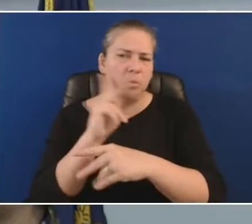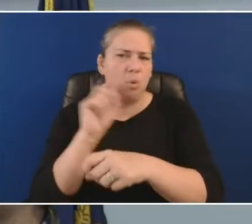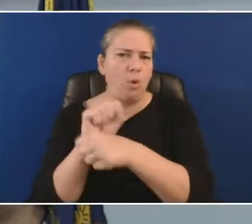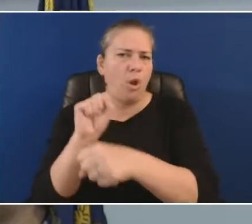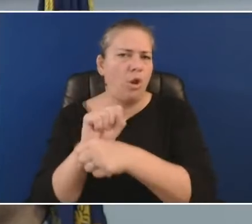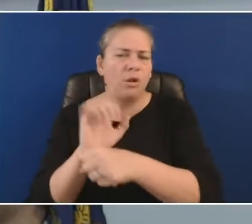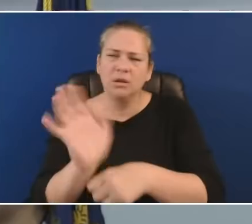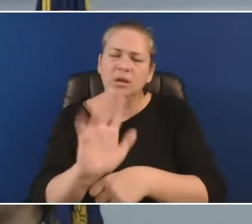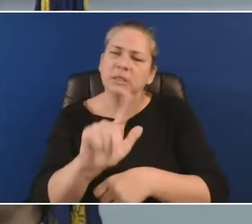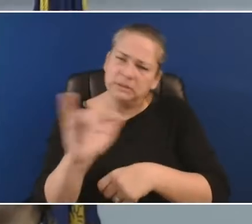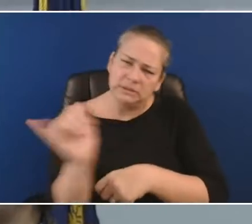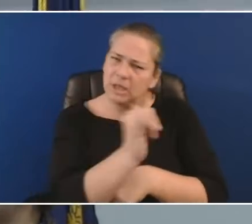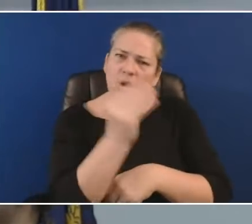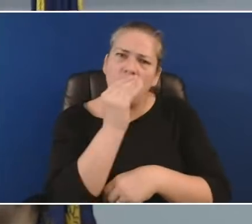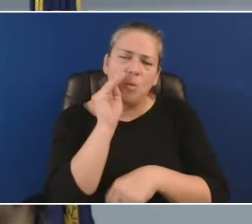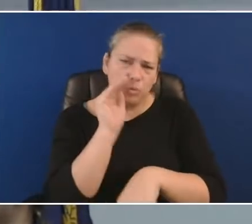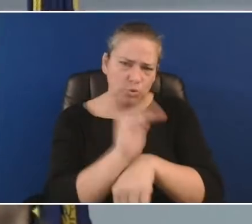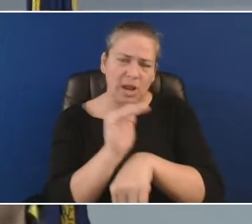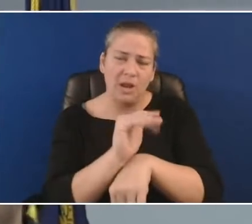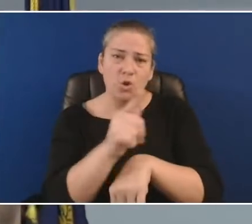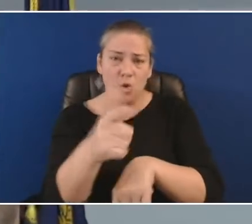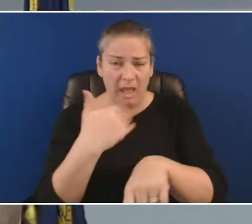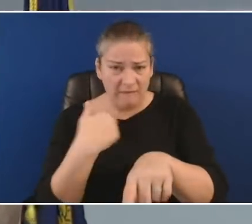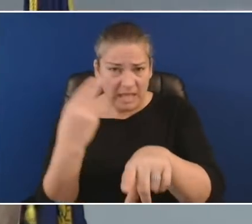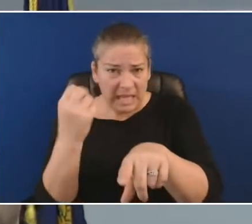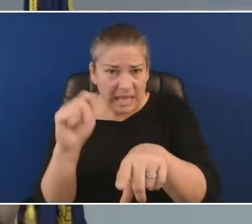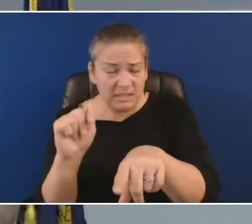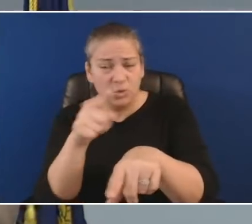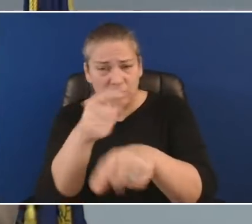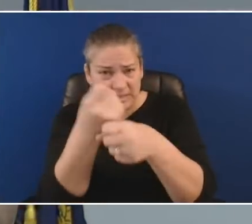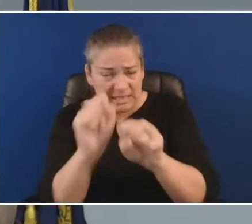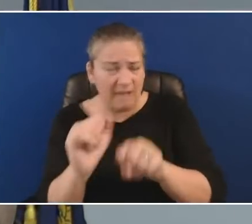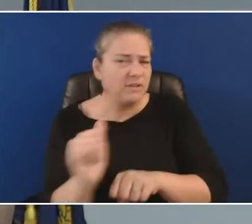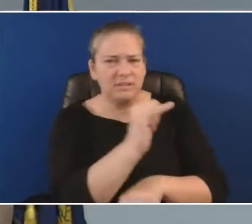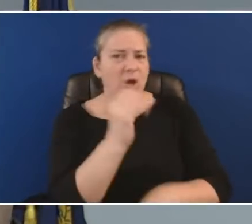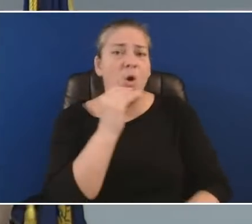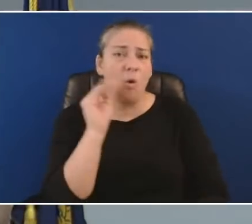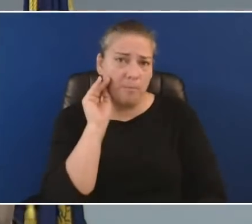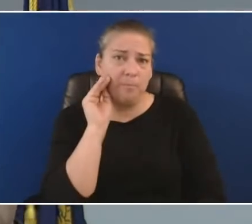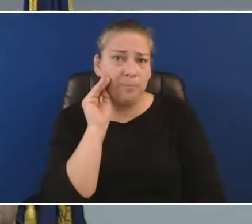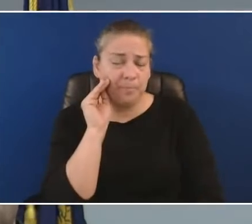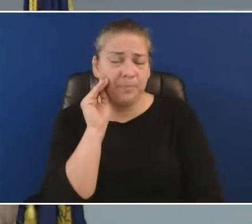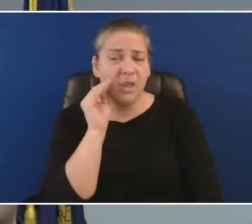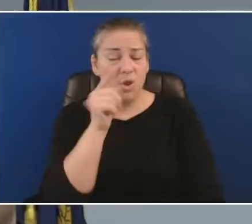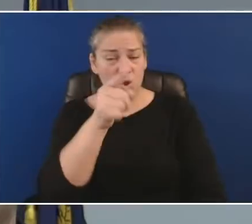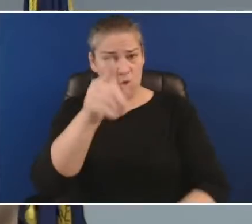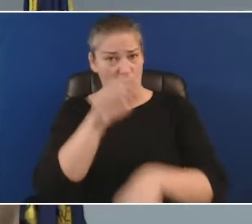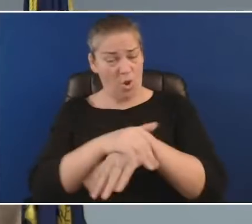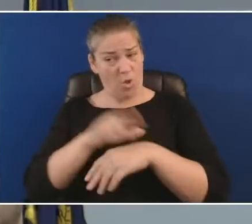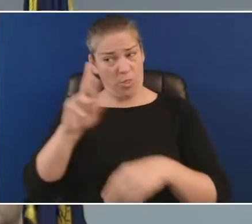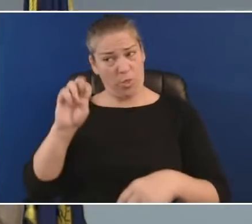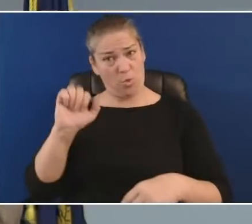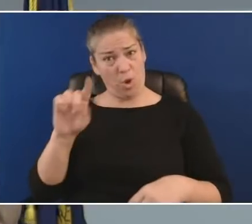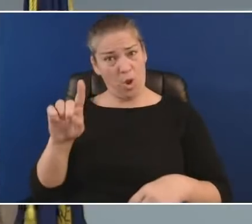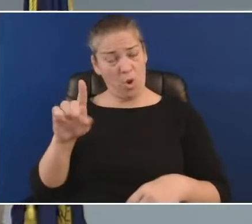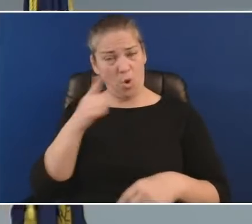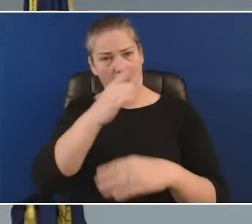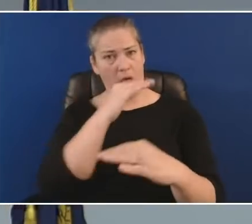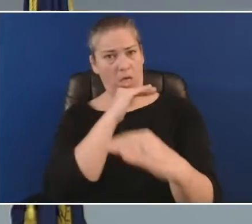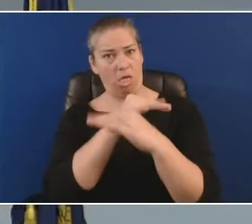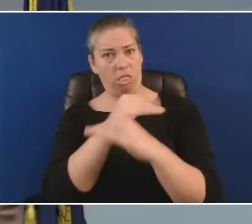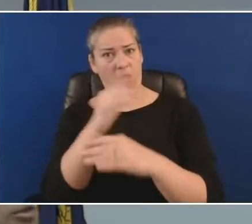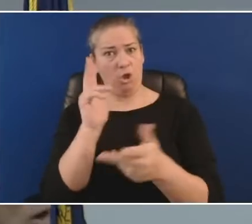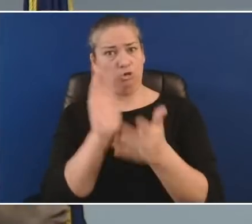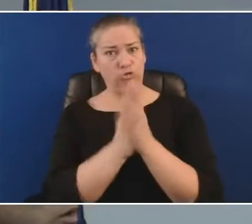have heat and you are safe. The more you stay on the road and keep traffic bogged up in the areas where there's